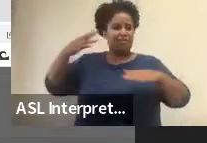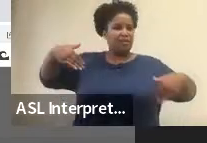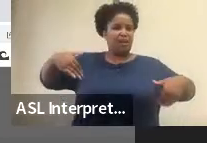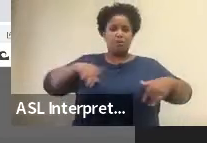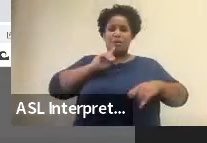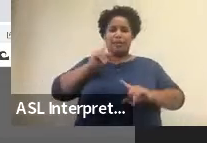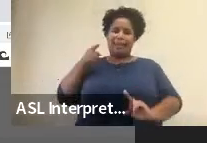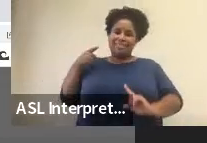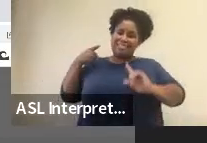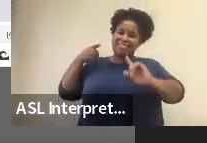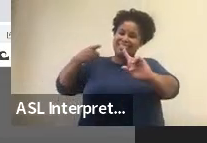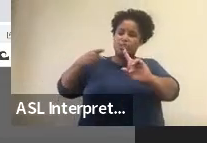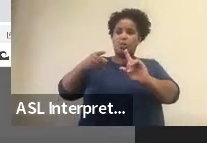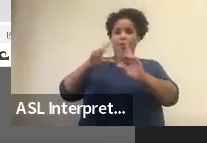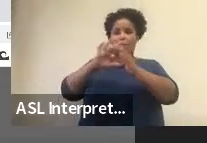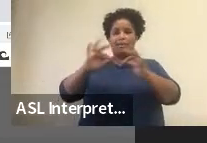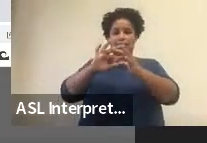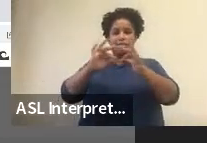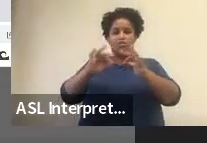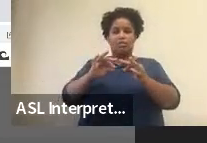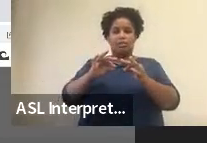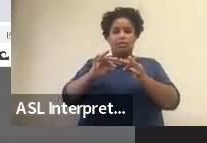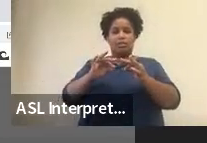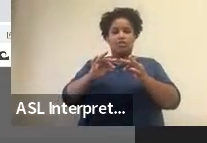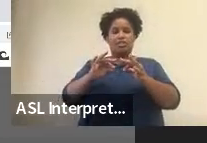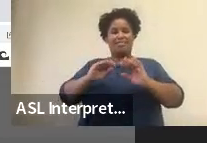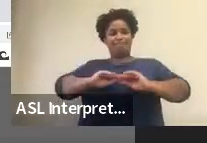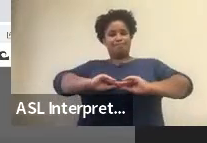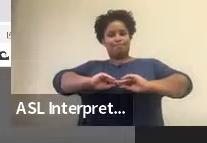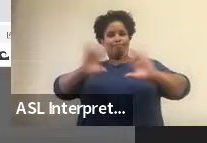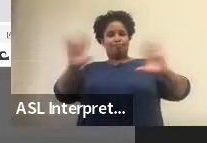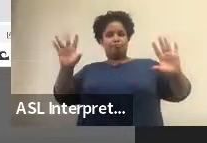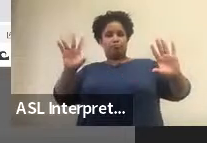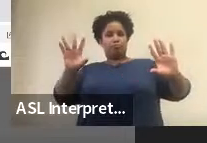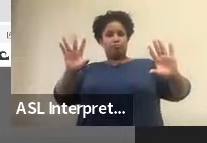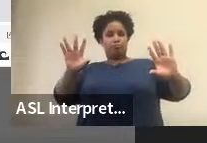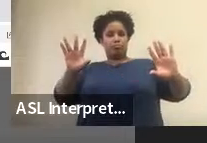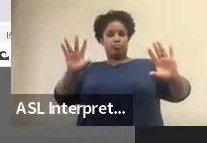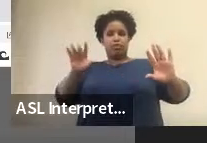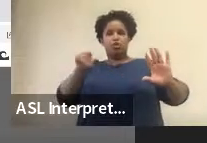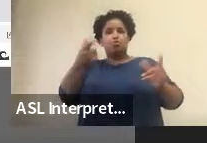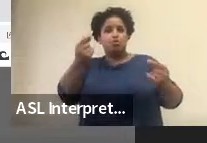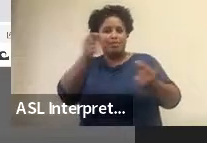intentional messaging to be very, just very explicit and literal. Like, what do you do?